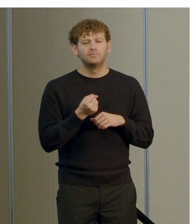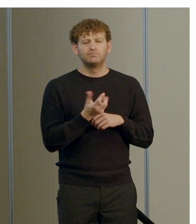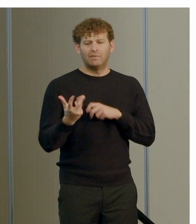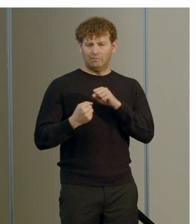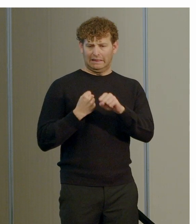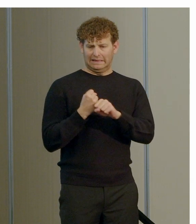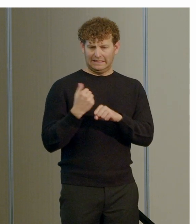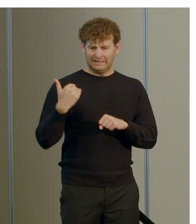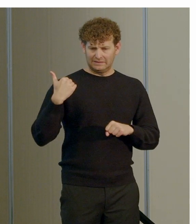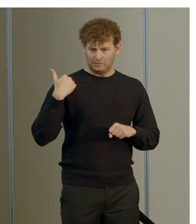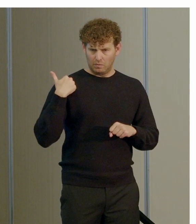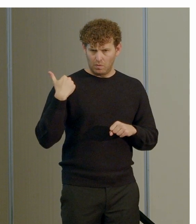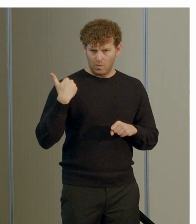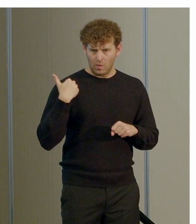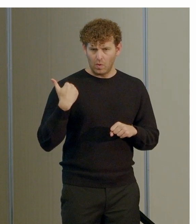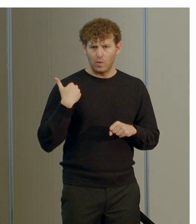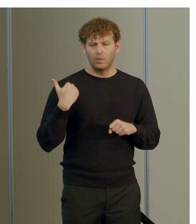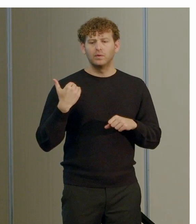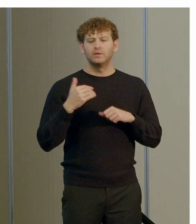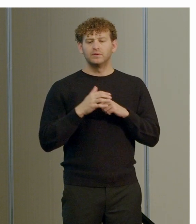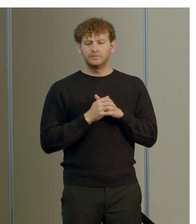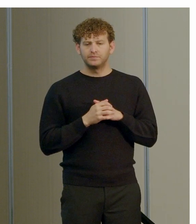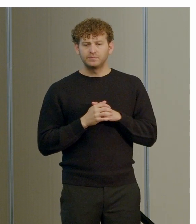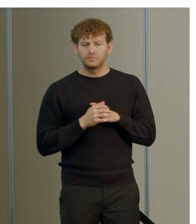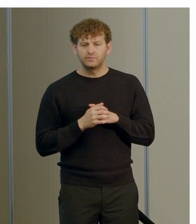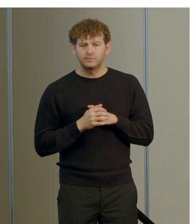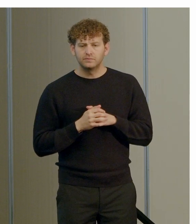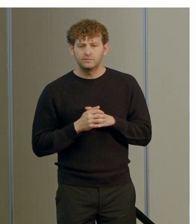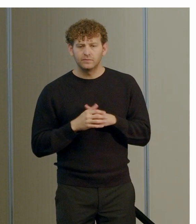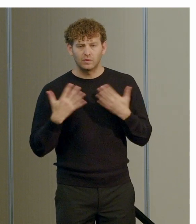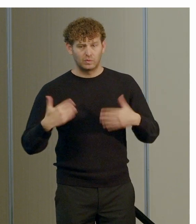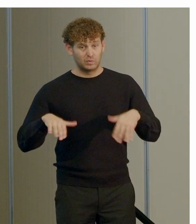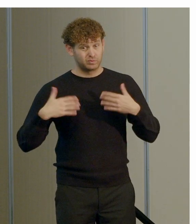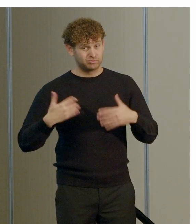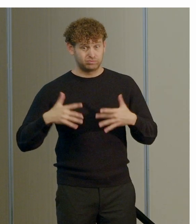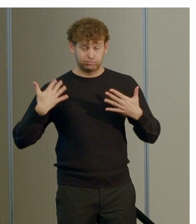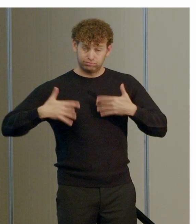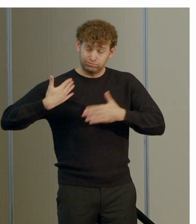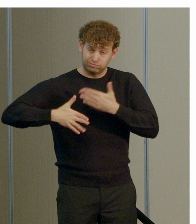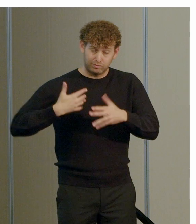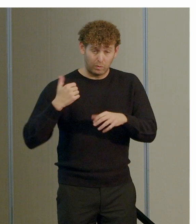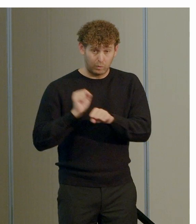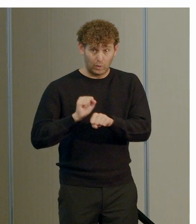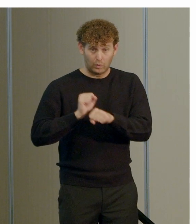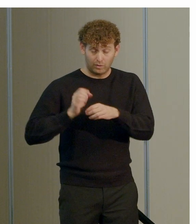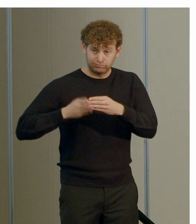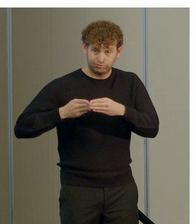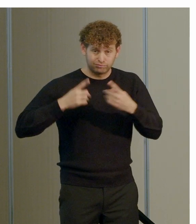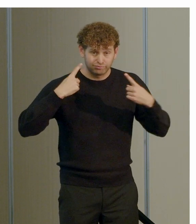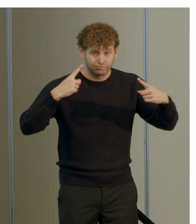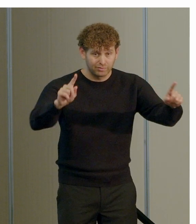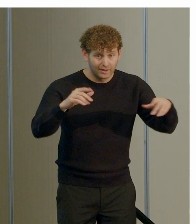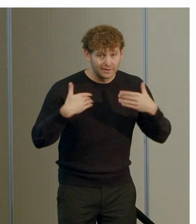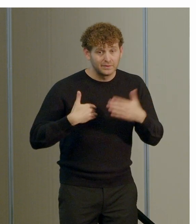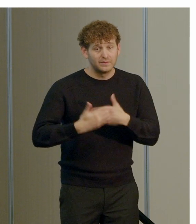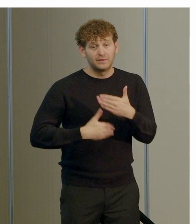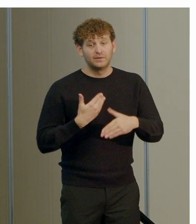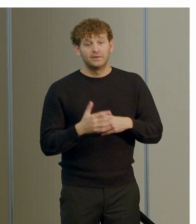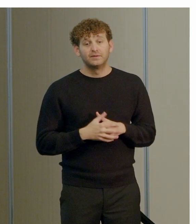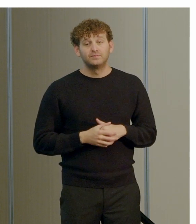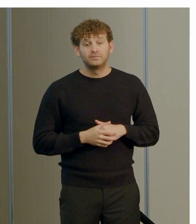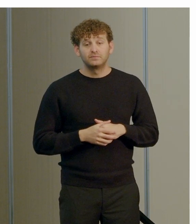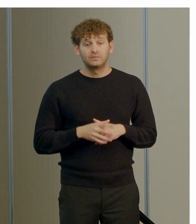period of time. And talk about your logo too, because that's super cool. No pressure, Betsy. No pressure. Well,